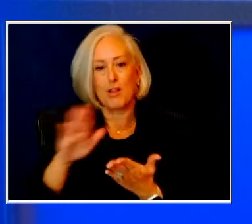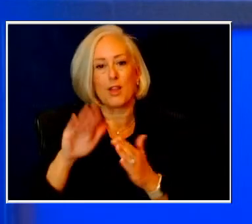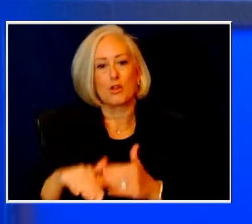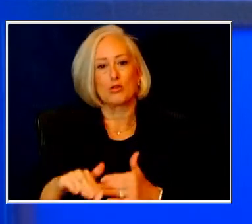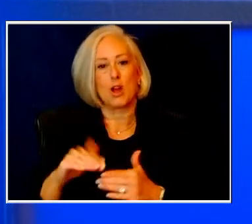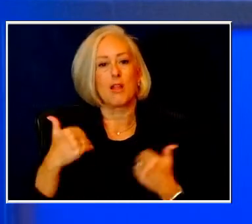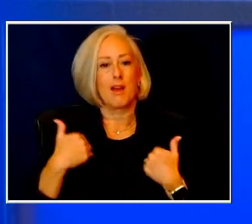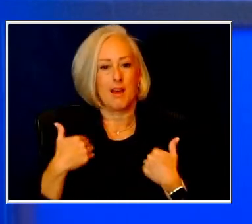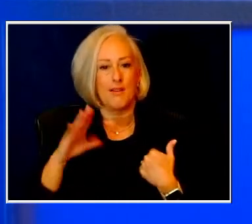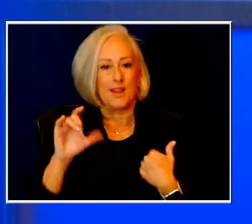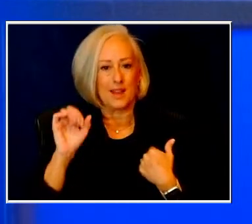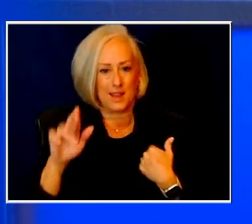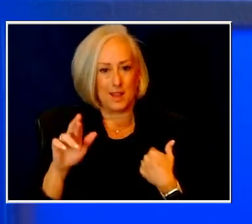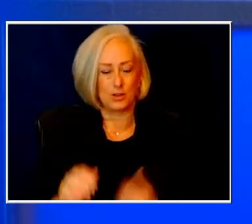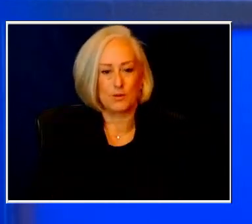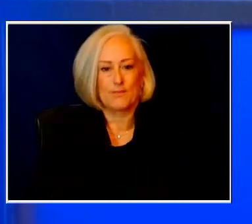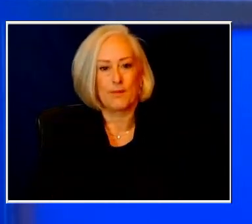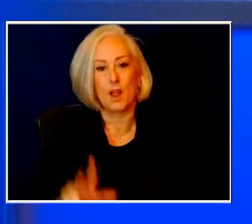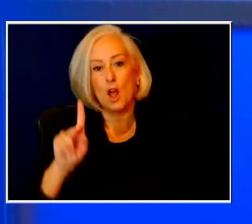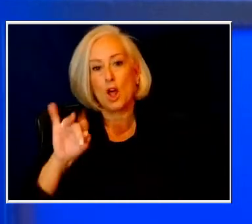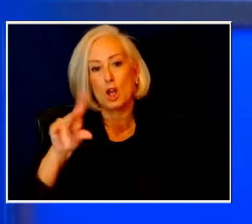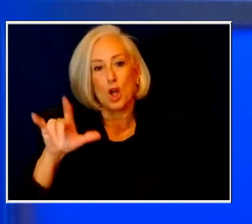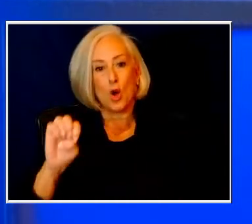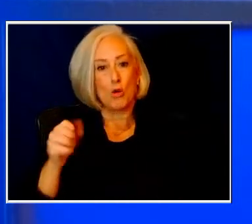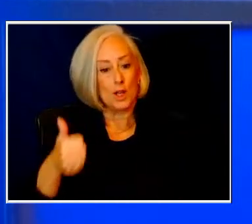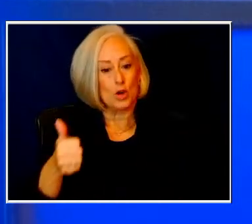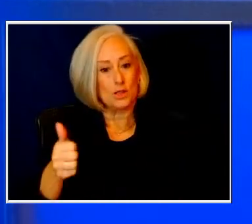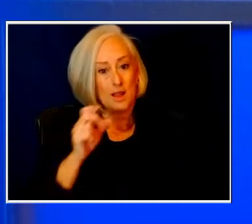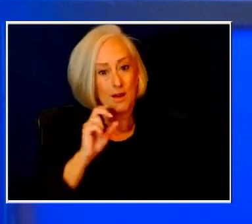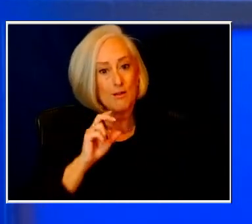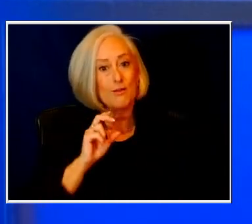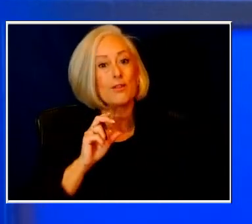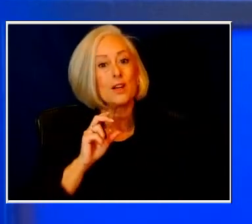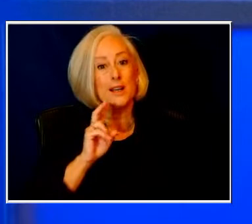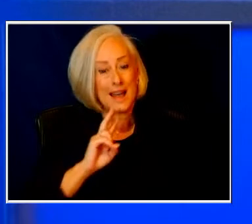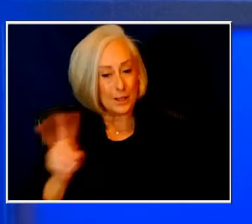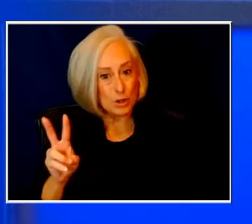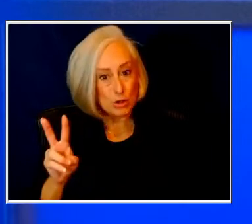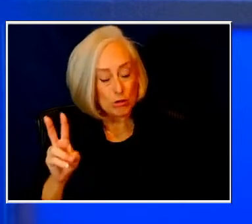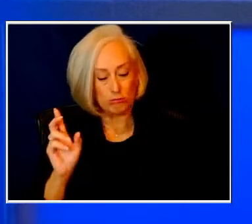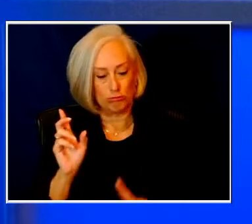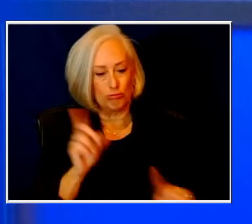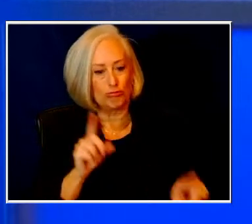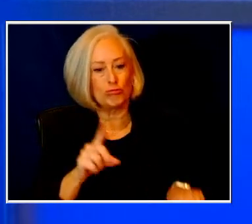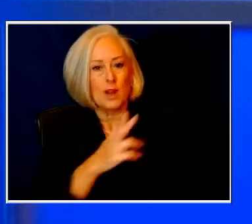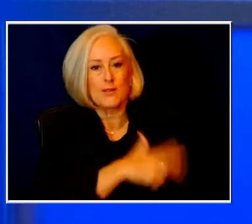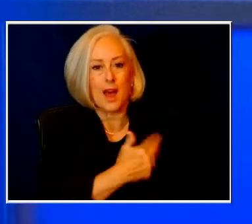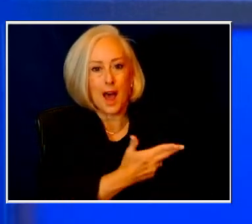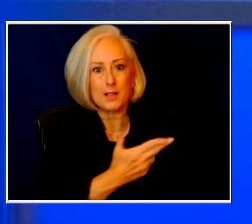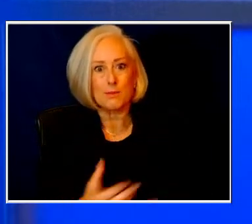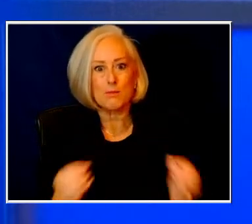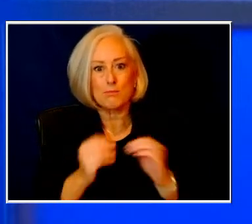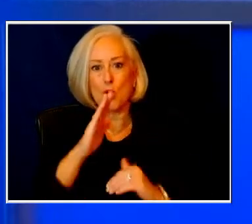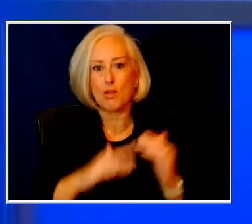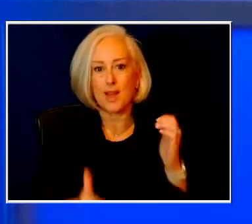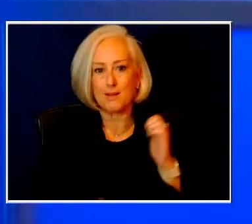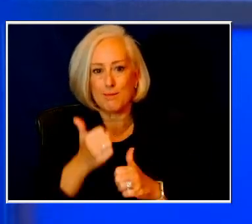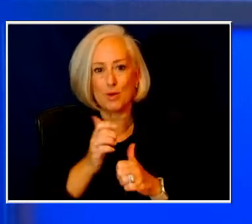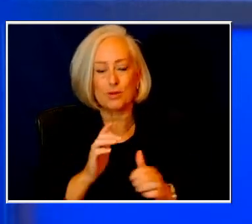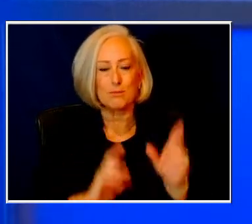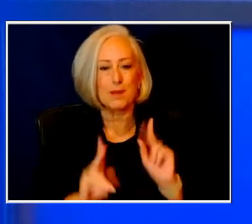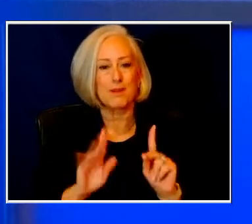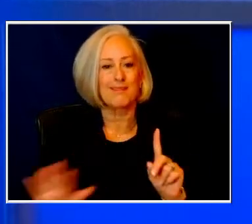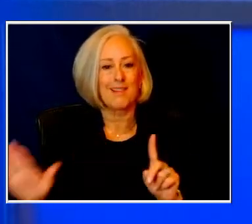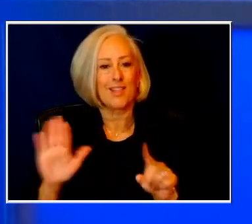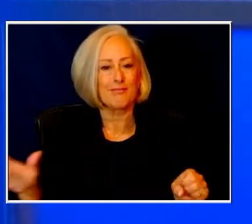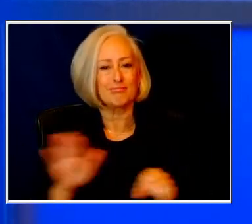Kolbie has already spent more time in the hospital than most people will ever spend in their lifetime. You're about to meet her and the